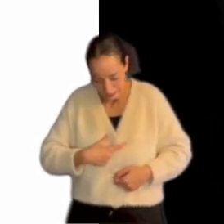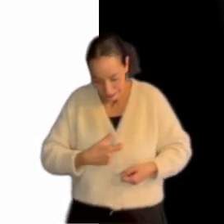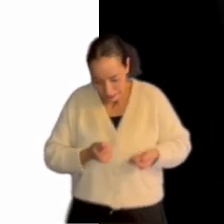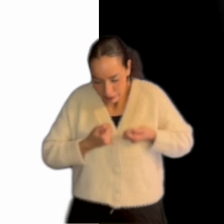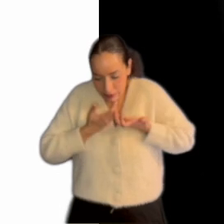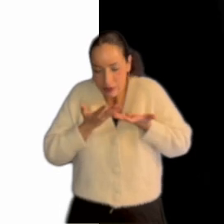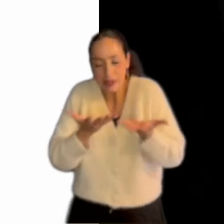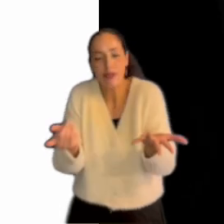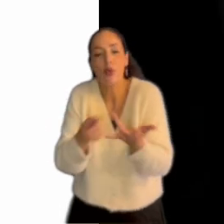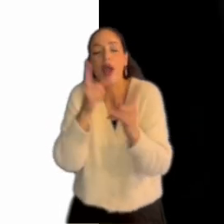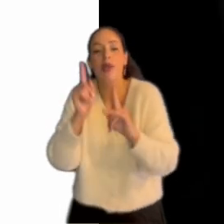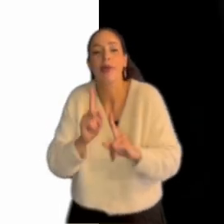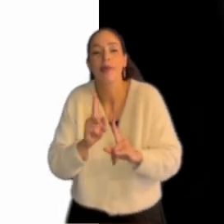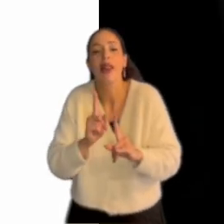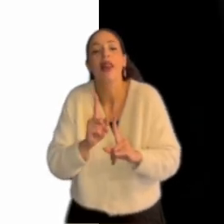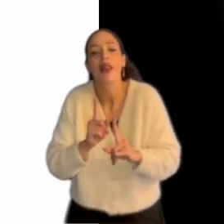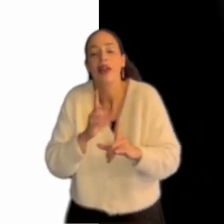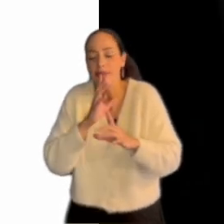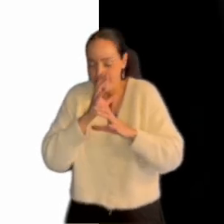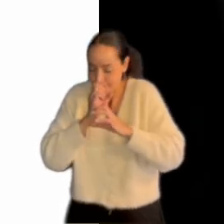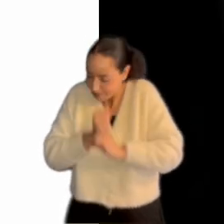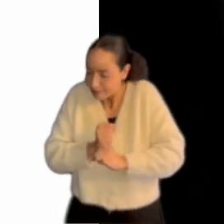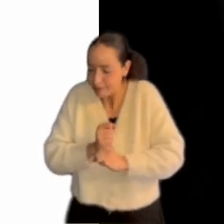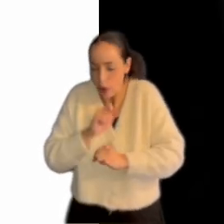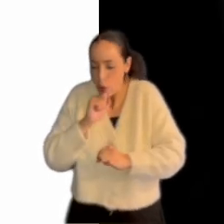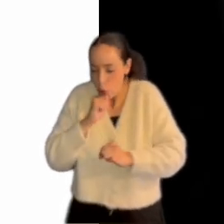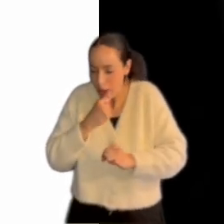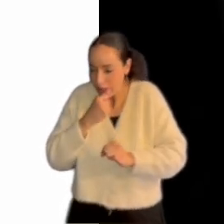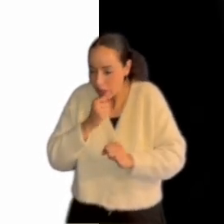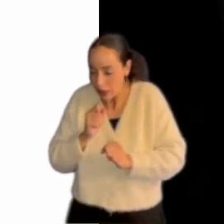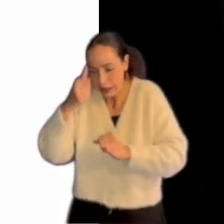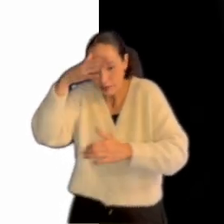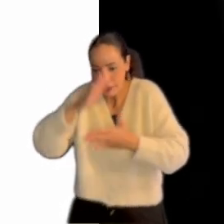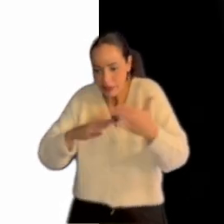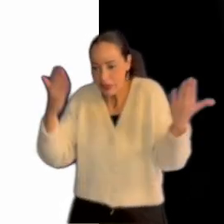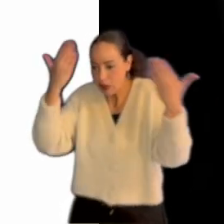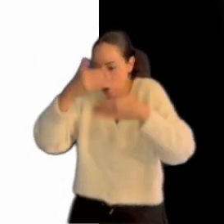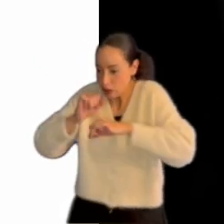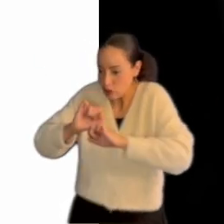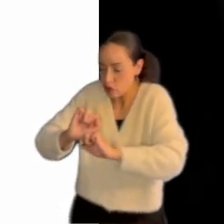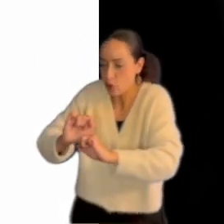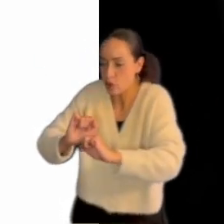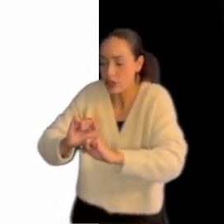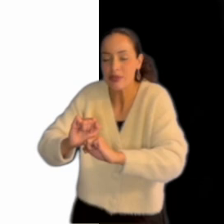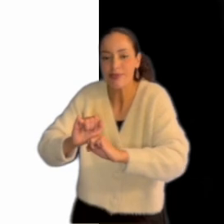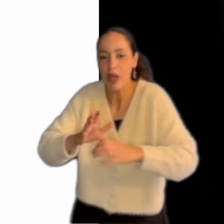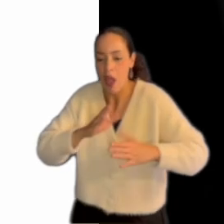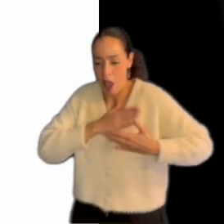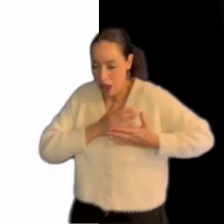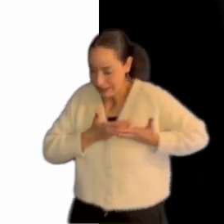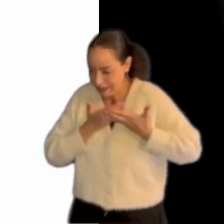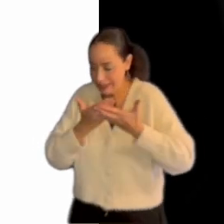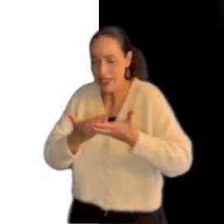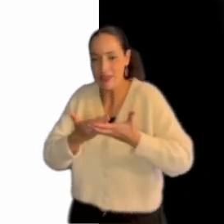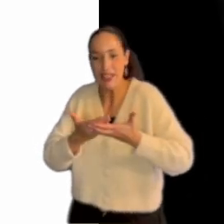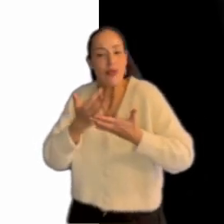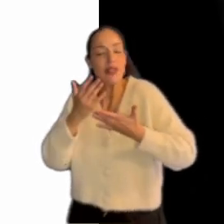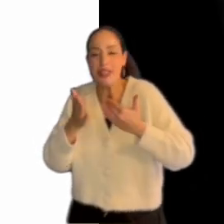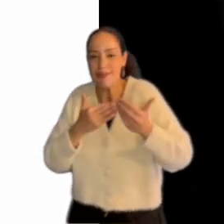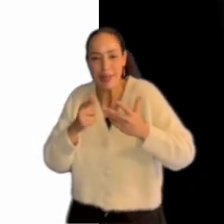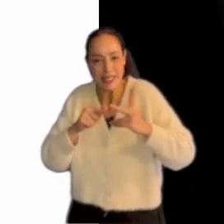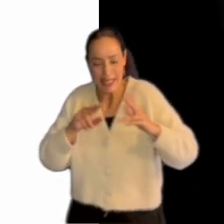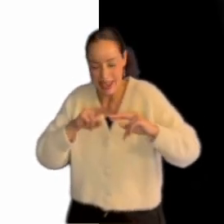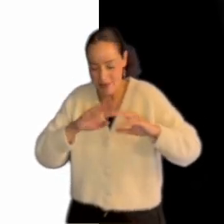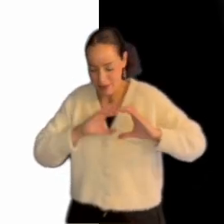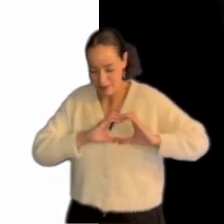In bearing witness to distress, we are privileged to observe moments of great strength and courage. We see those parts of humanity that others do not.